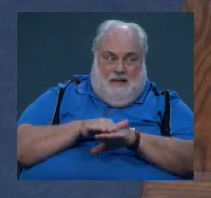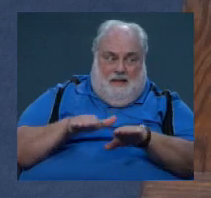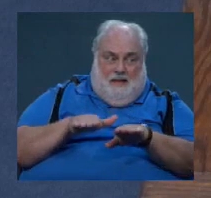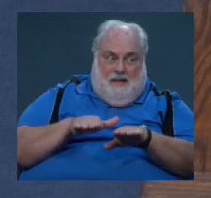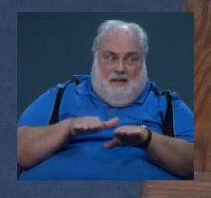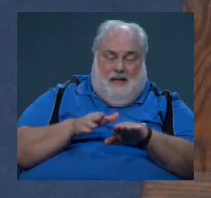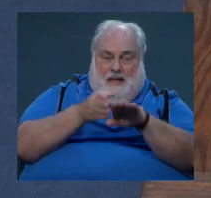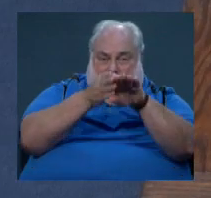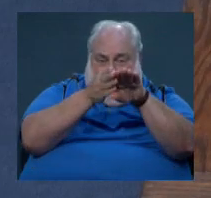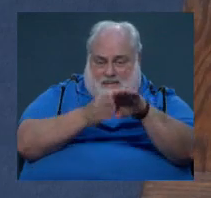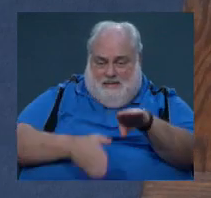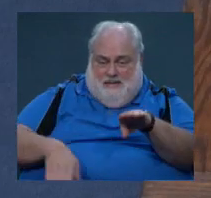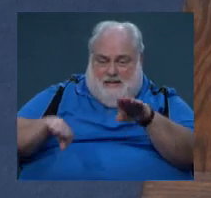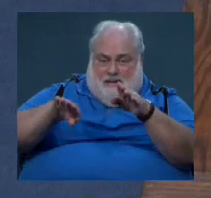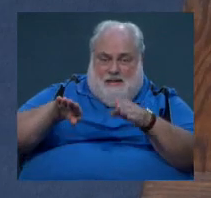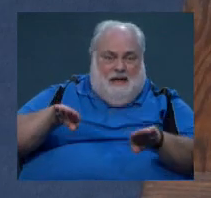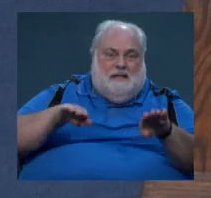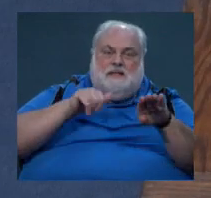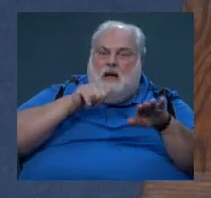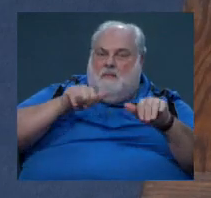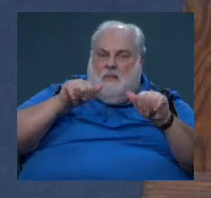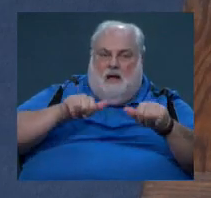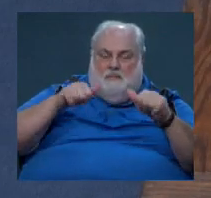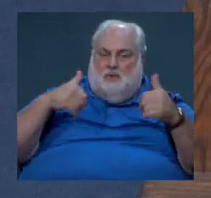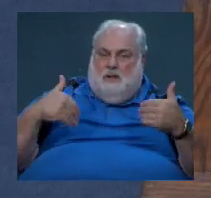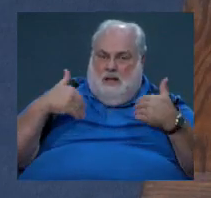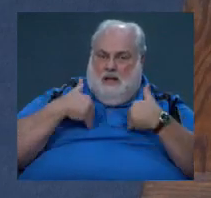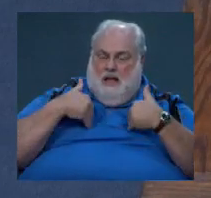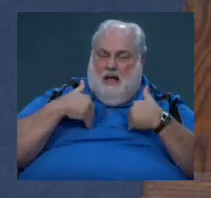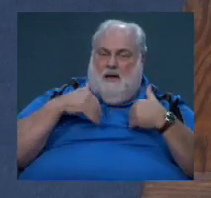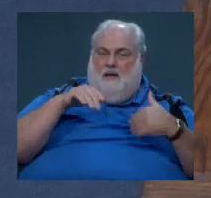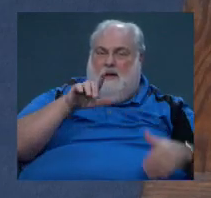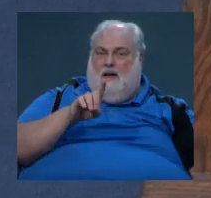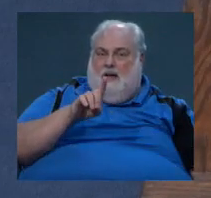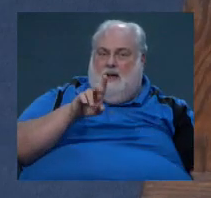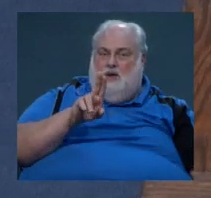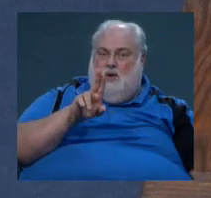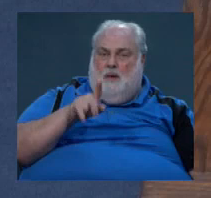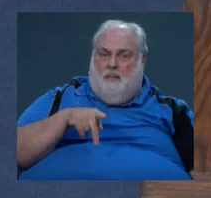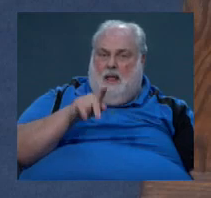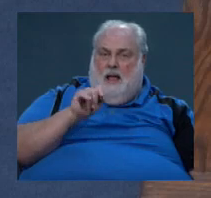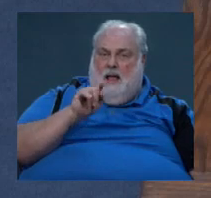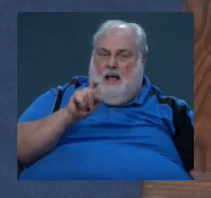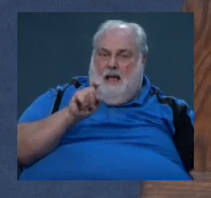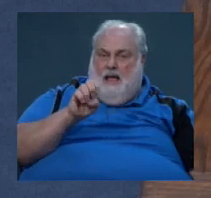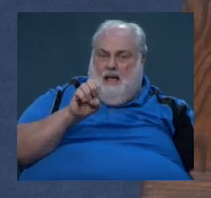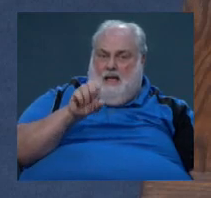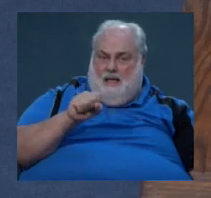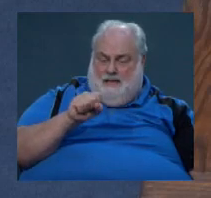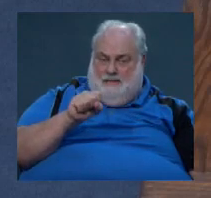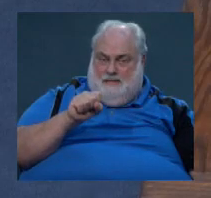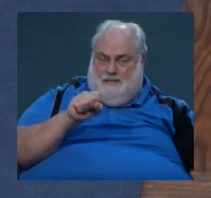deep ditches. It's just not feasible to have duplexes in that area.